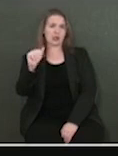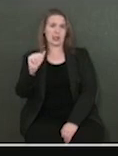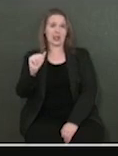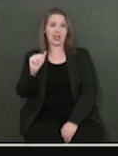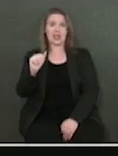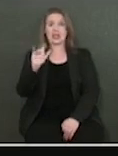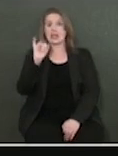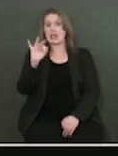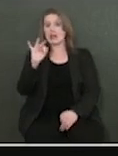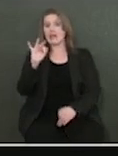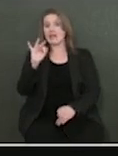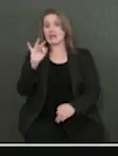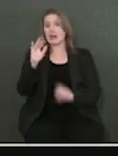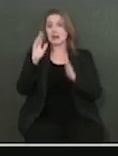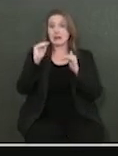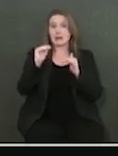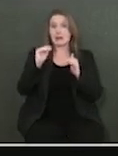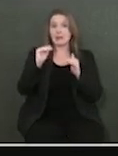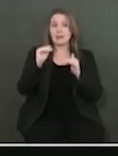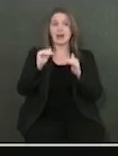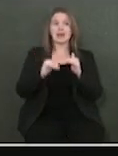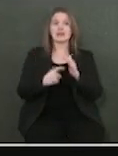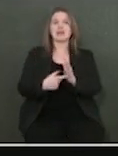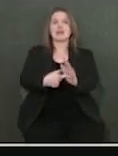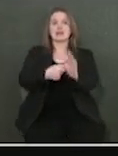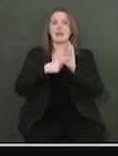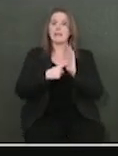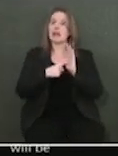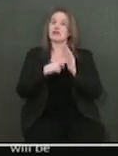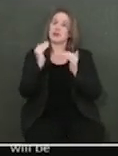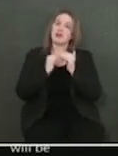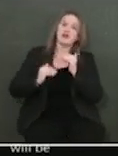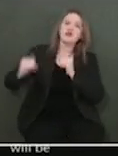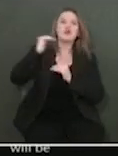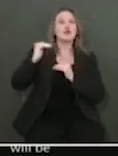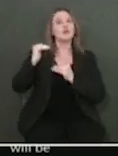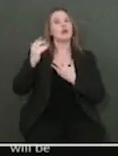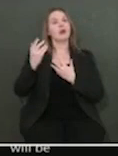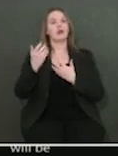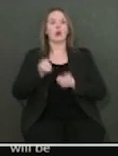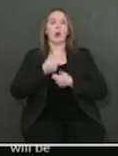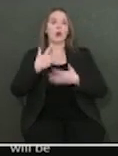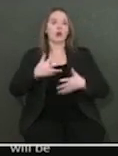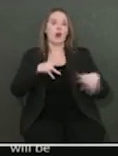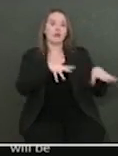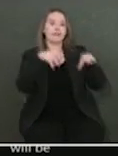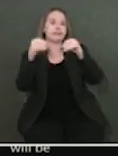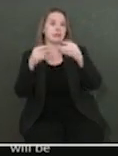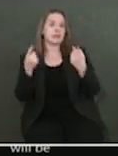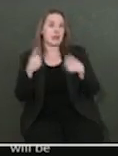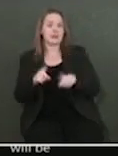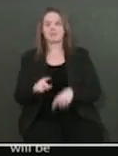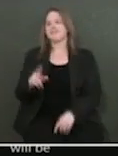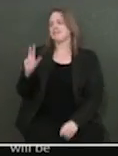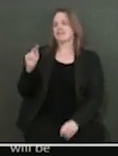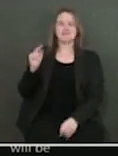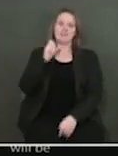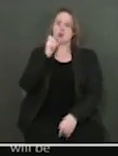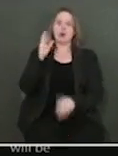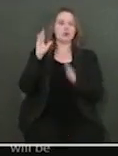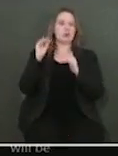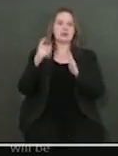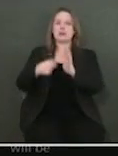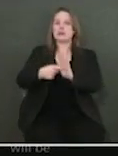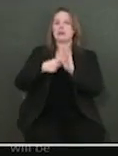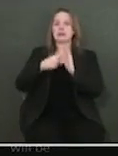exceed supply or any demand-related outages. No, sir. I do not expect demand